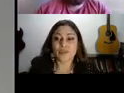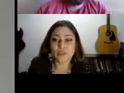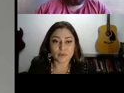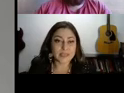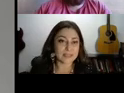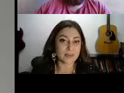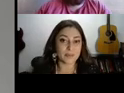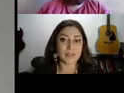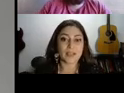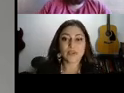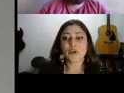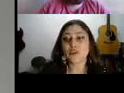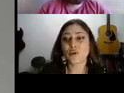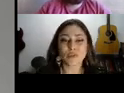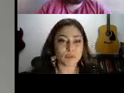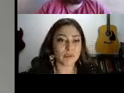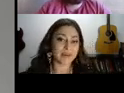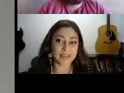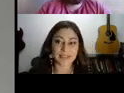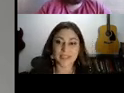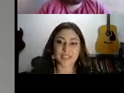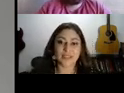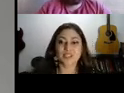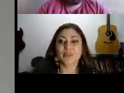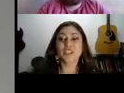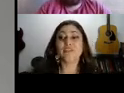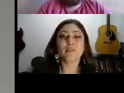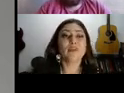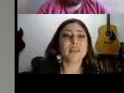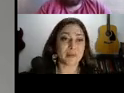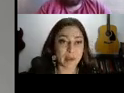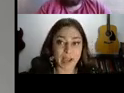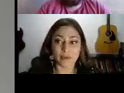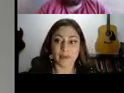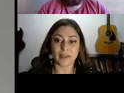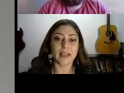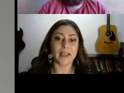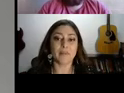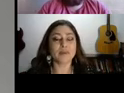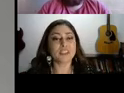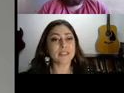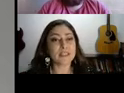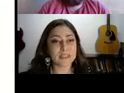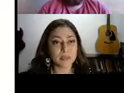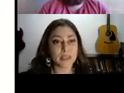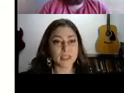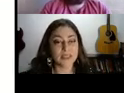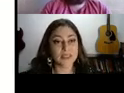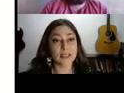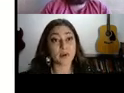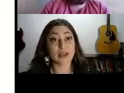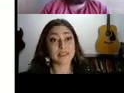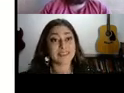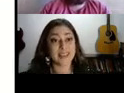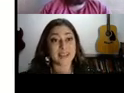combat structural racism, to encourage cultural revitalization, to achieve community empowerment, and by rejecting assimilation into